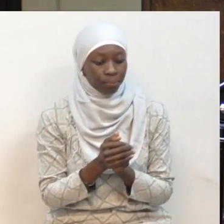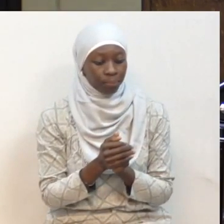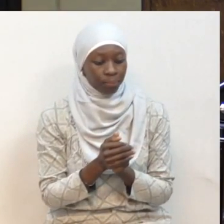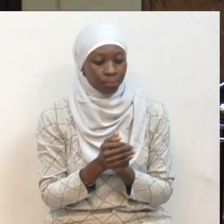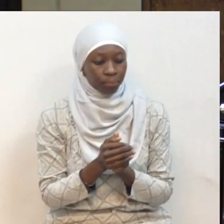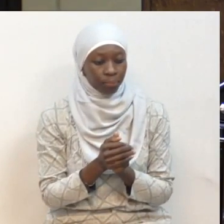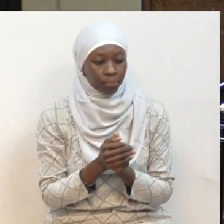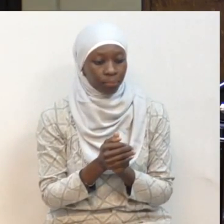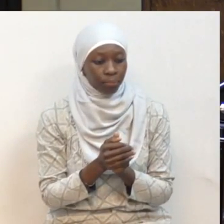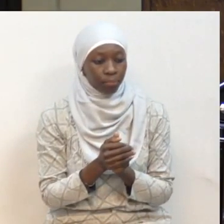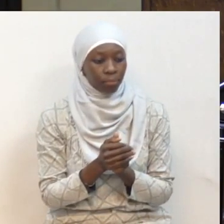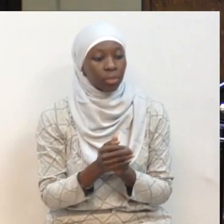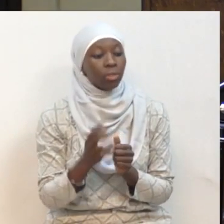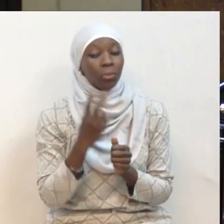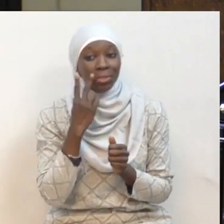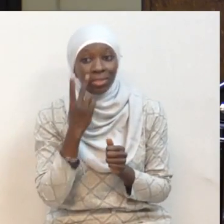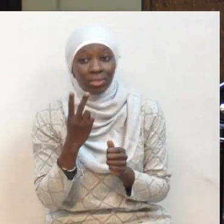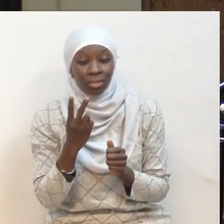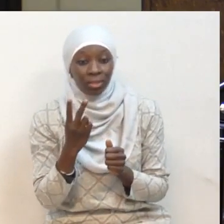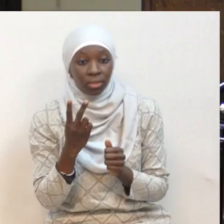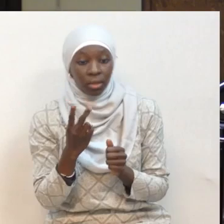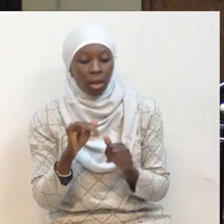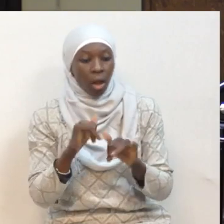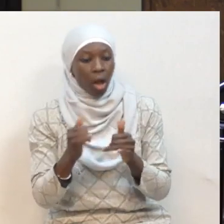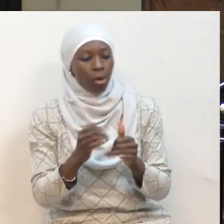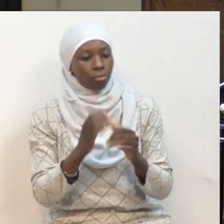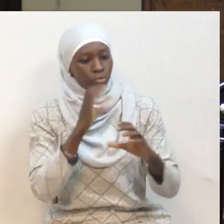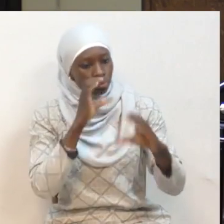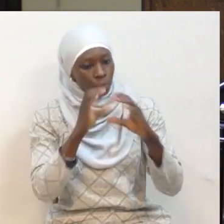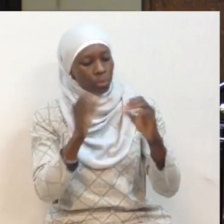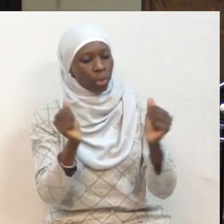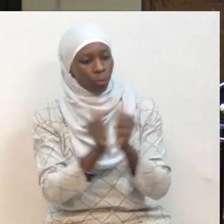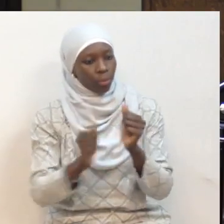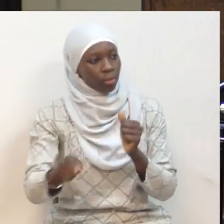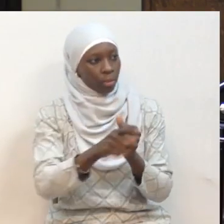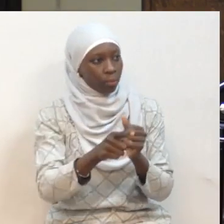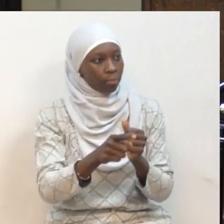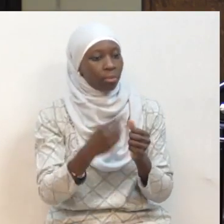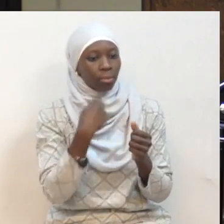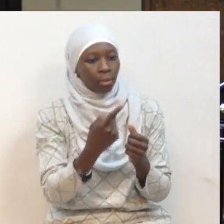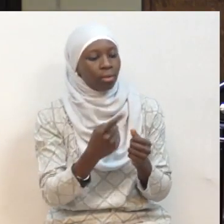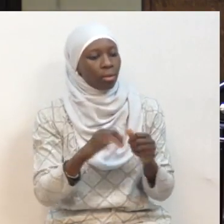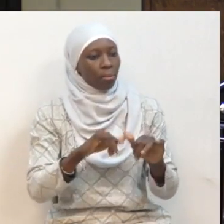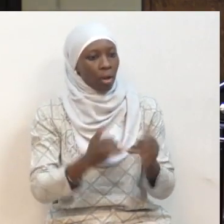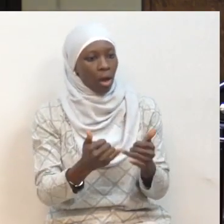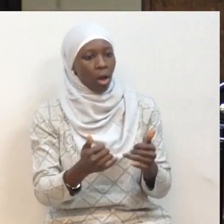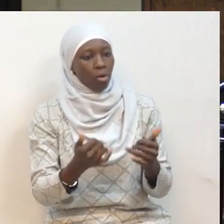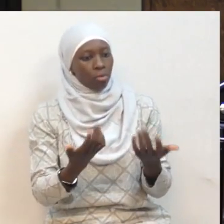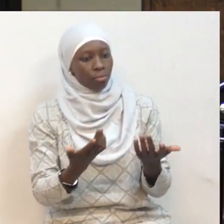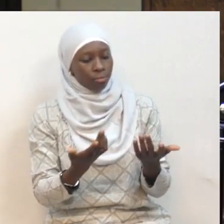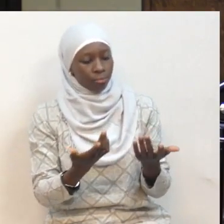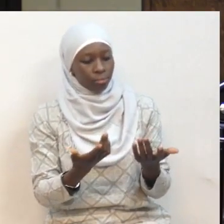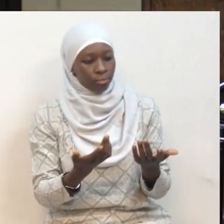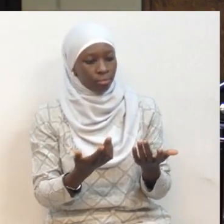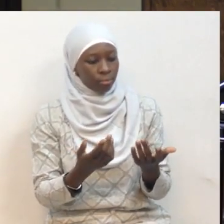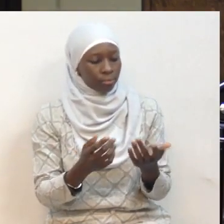from everyone else is the dividing line between how the shura process should